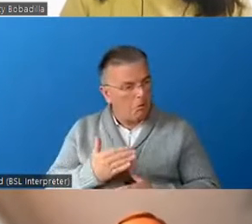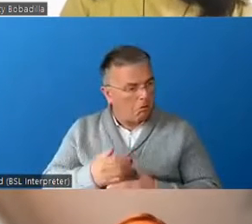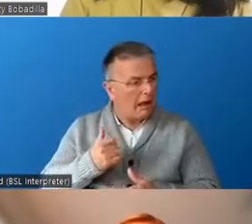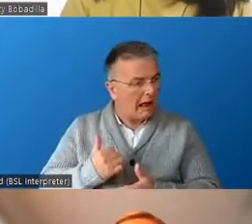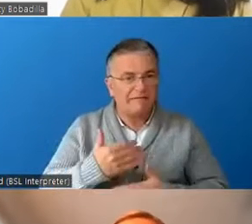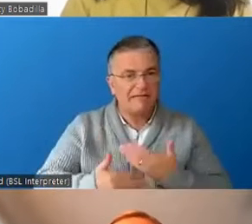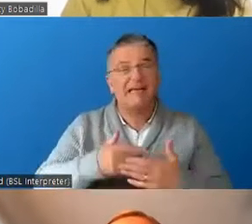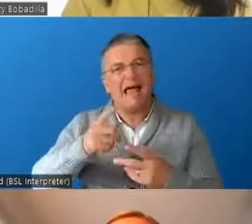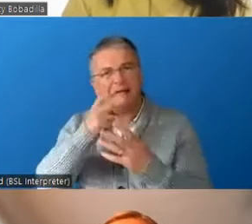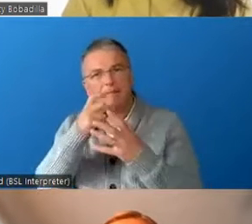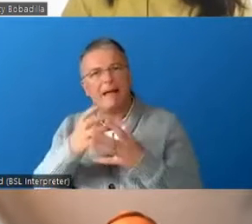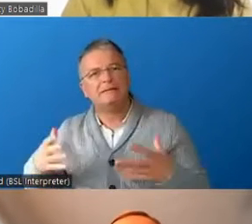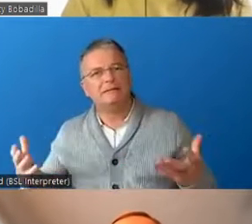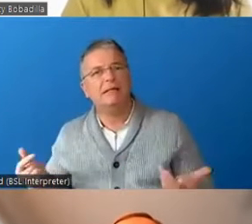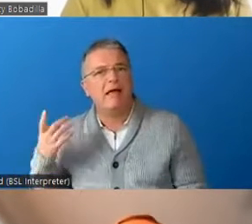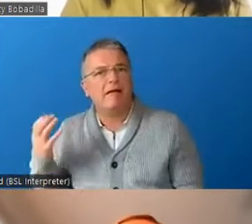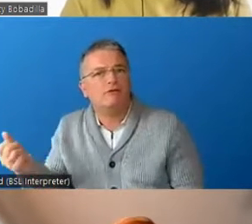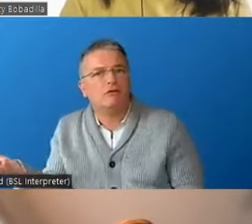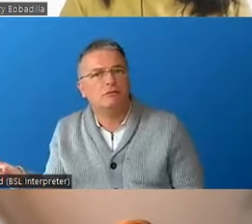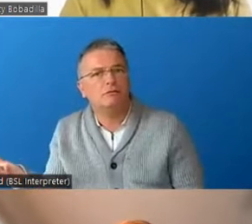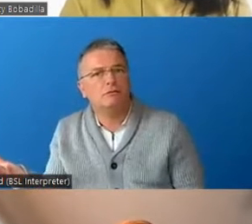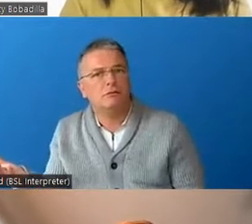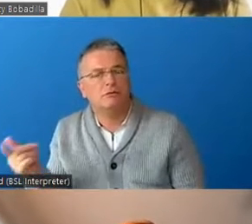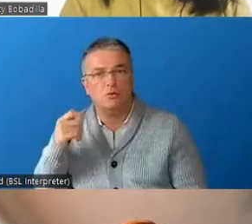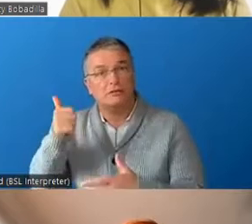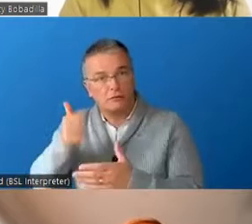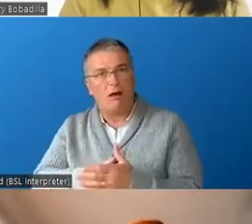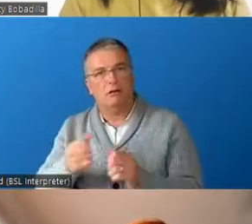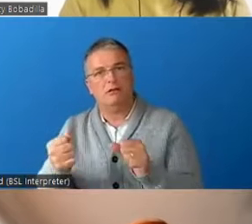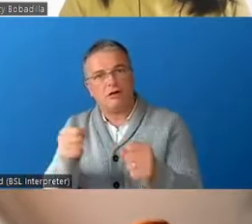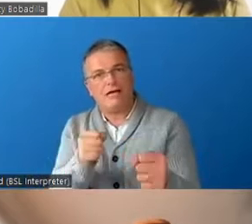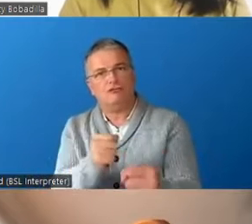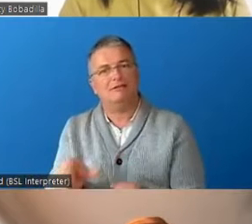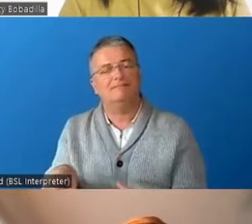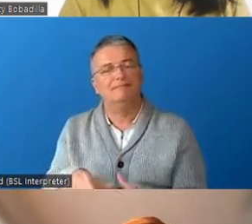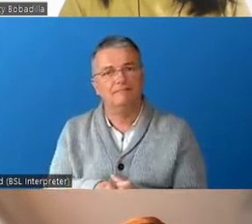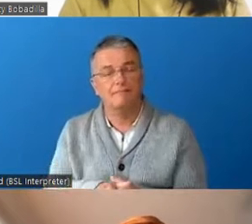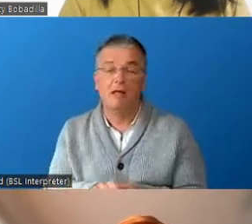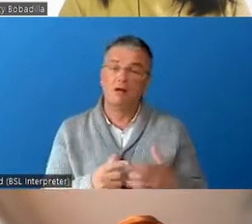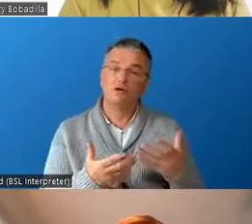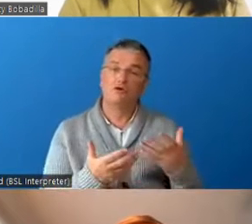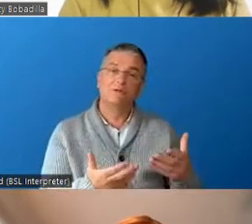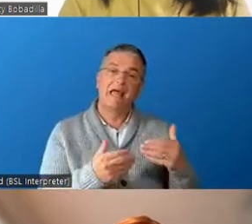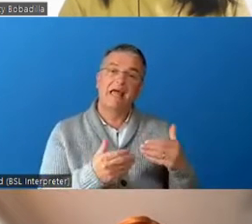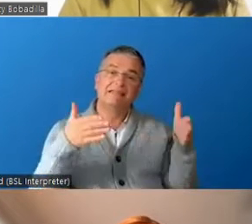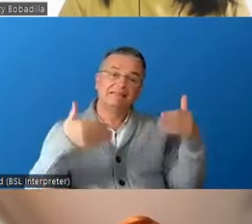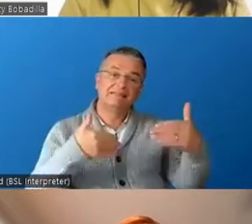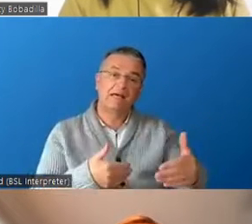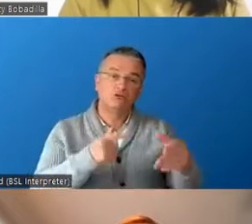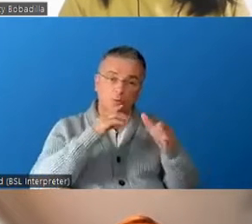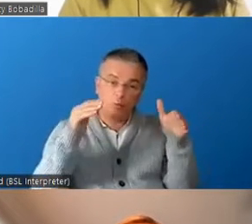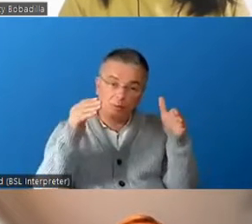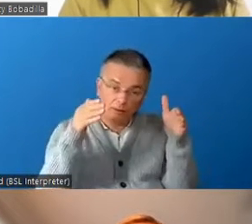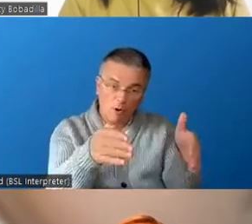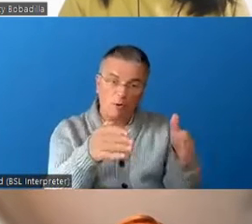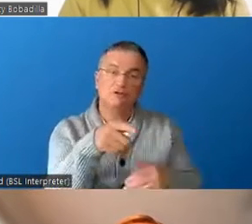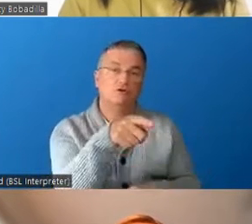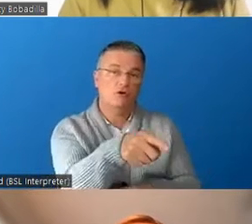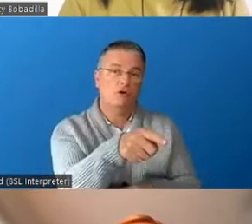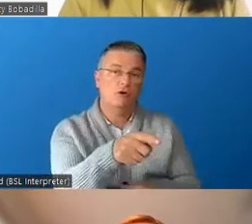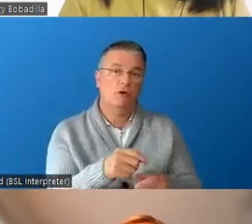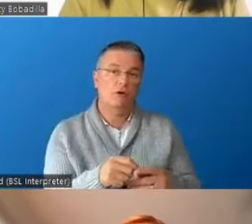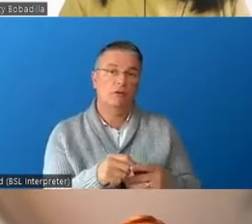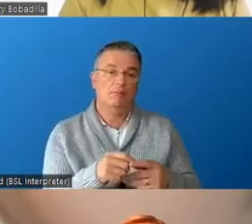of the capacity that they have to initiate change. Now, in today's session, we are going to share with you